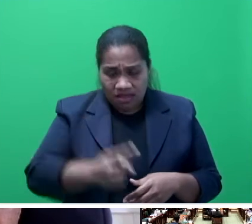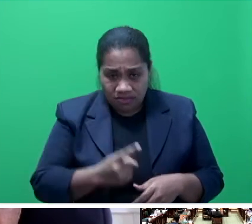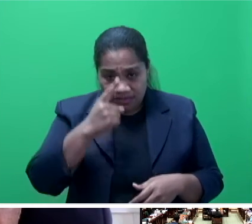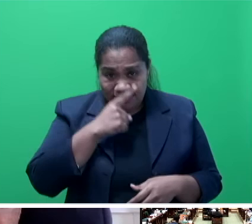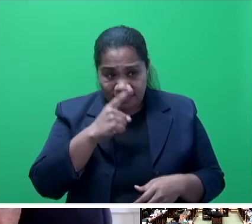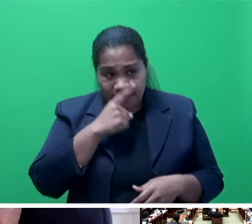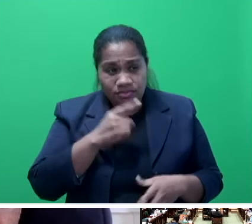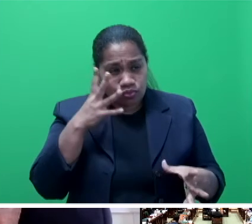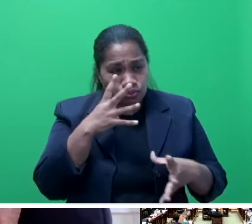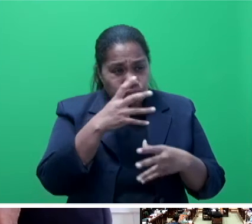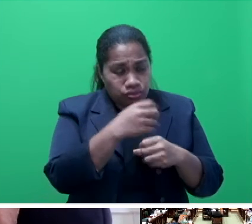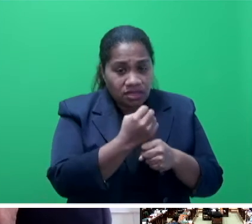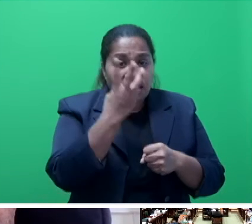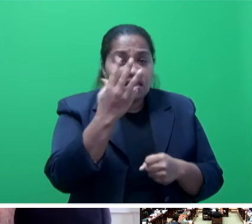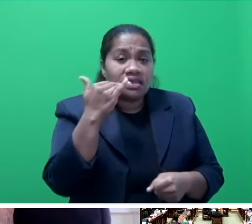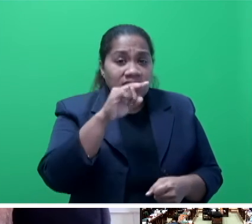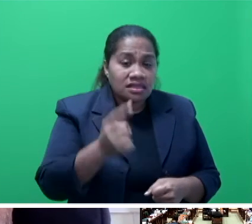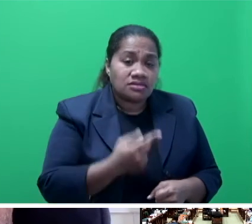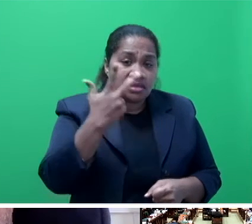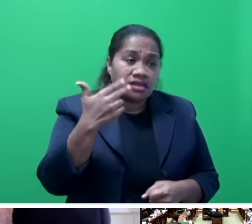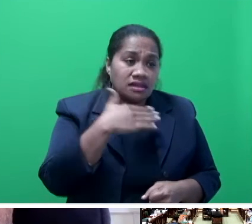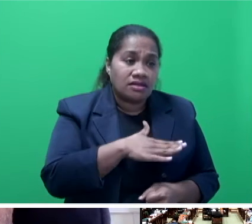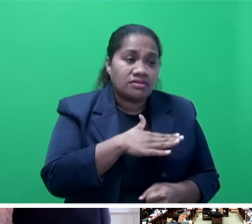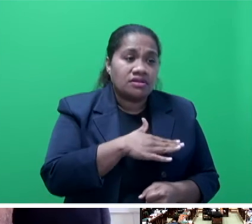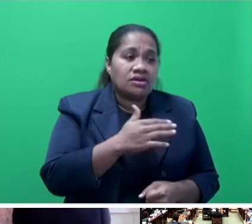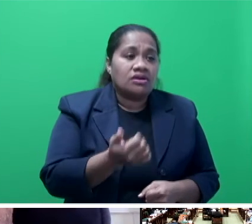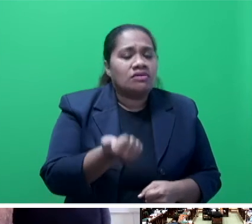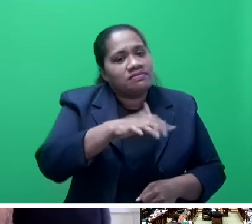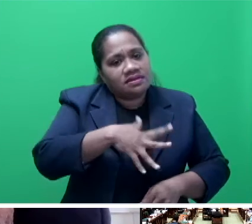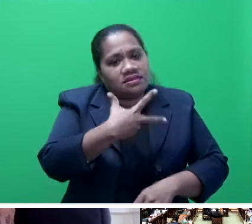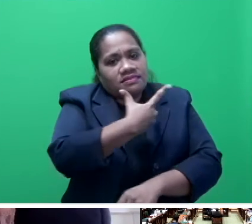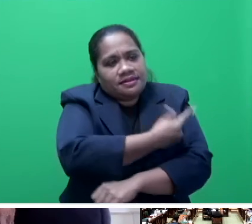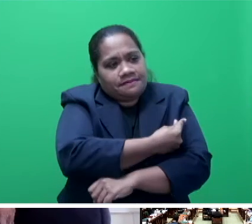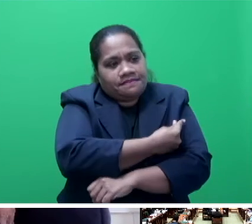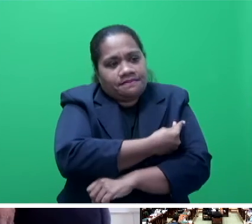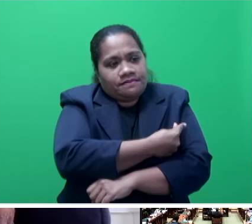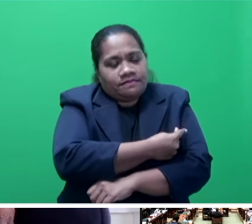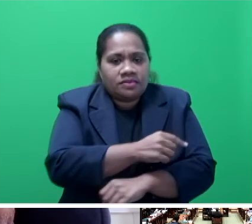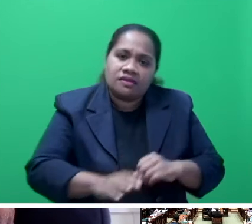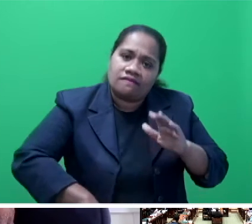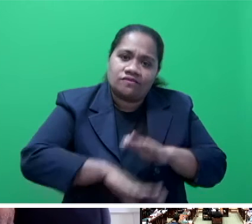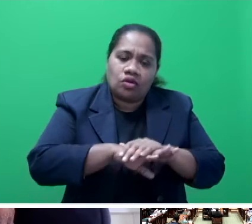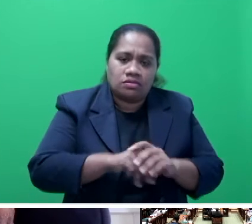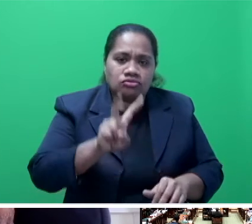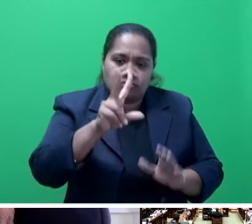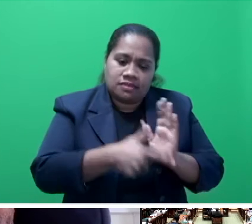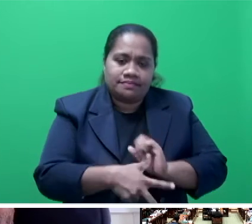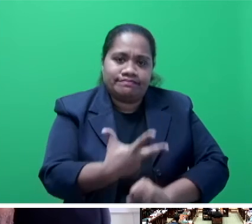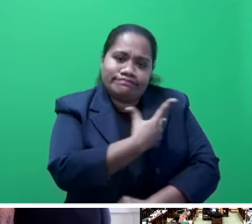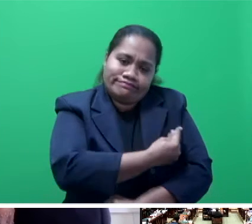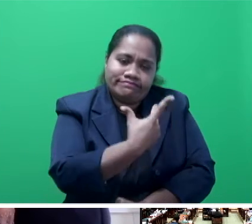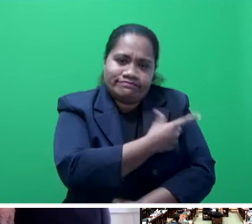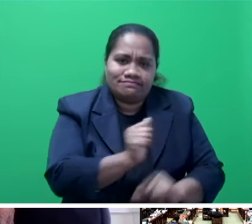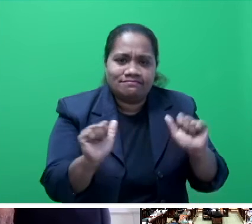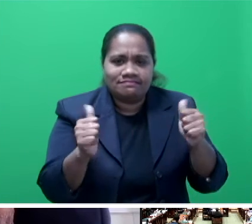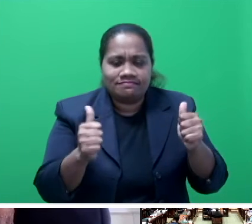a total of 3,808 individuals are now fully immunized after receiving their second dose. Honourable Speaker, as we